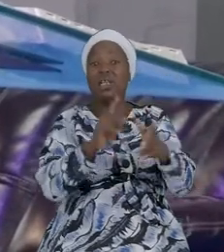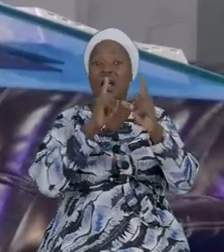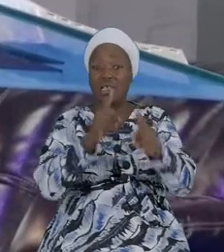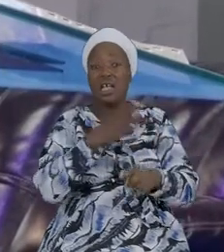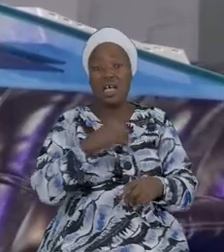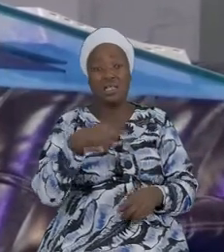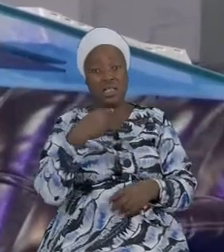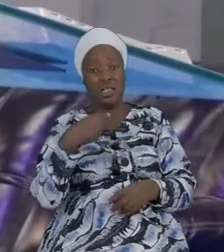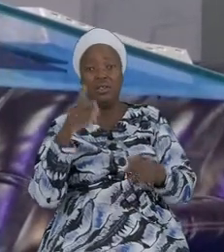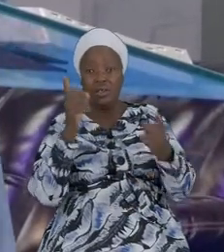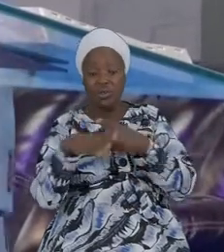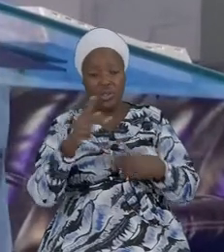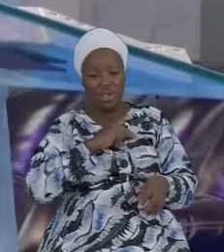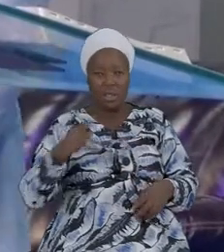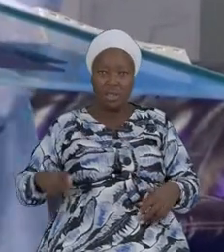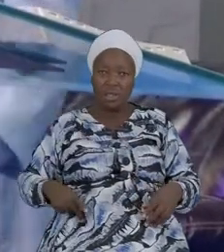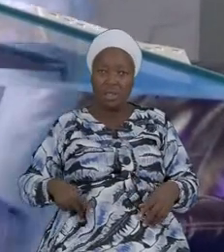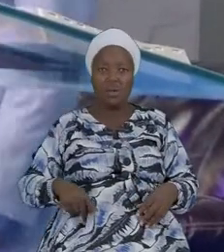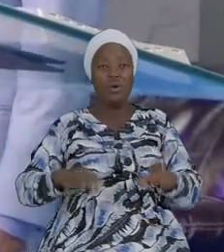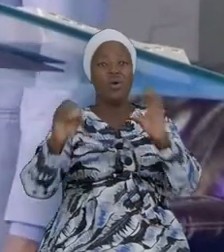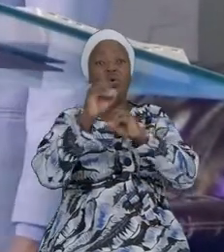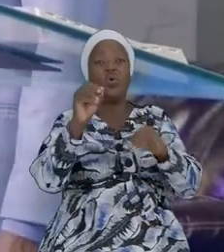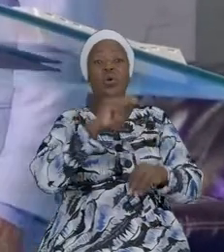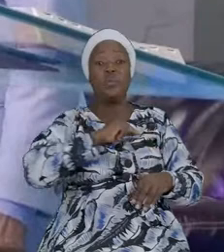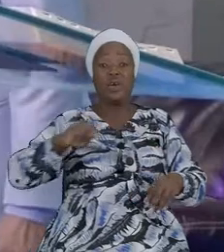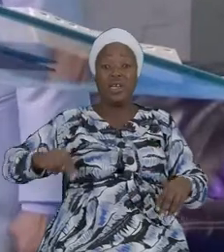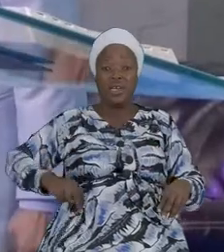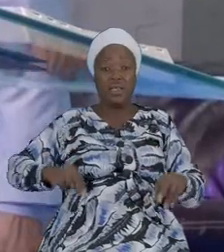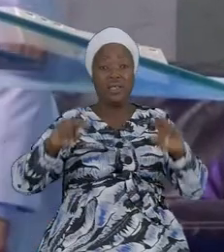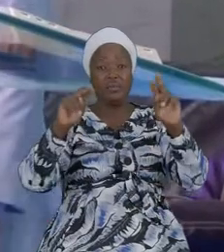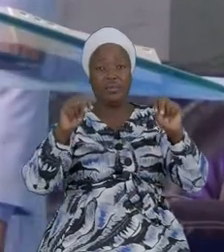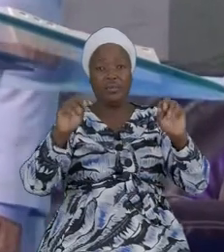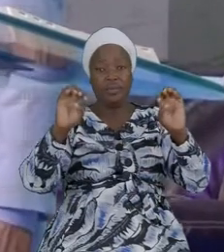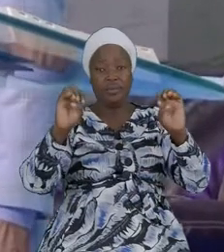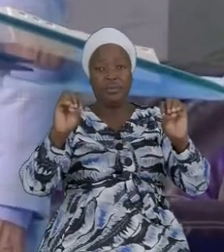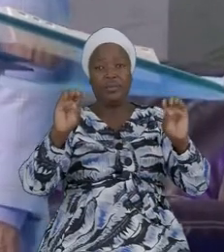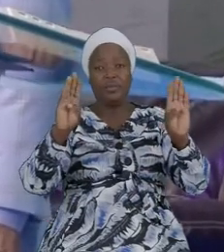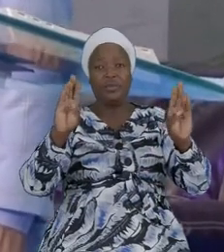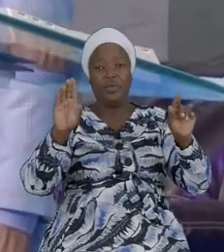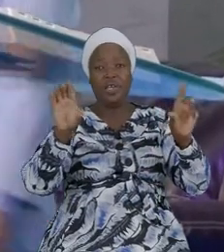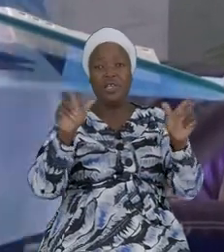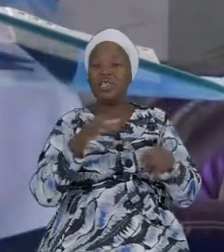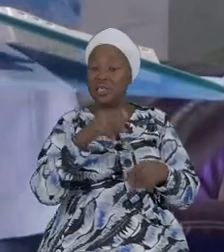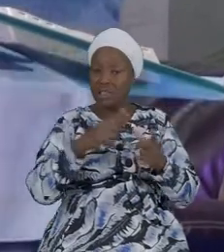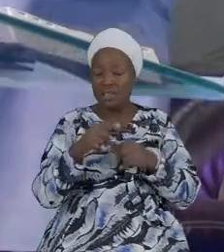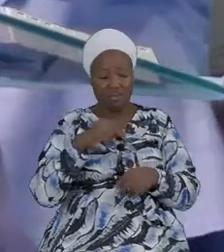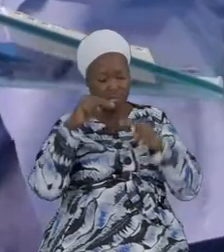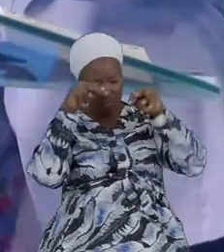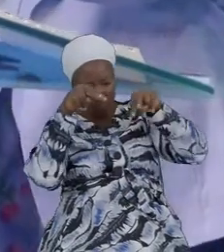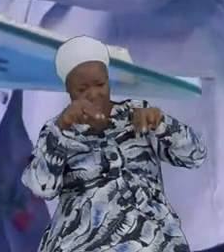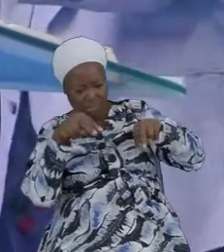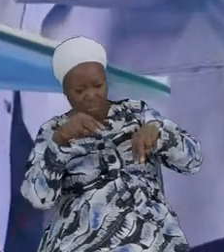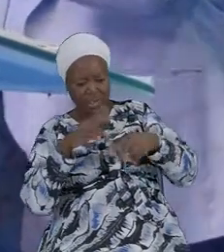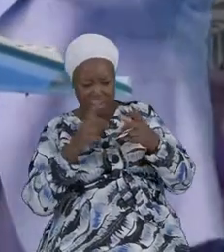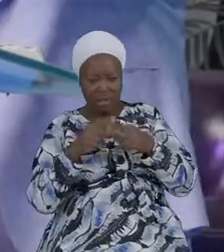and said to the king, O Nebuchadnezzar, they didn't look down. They looked at his face, at the